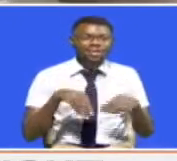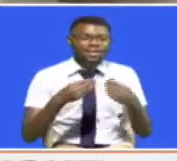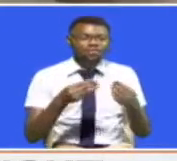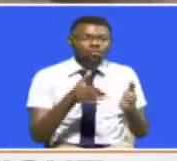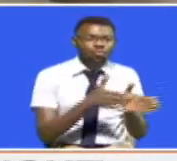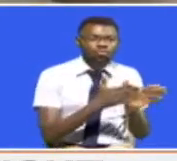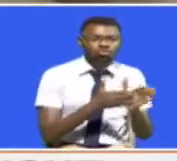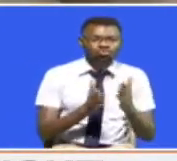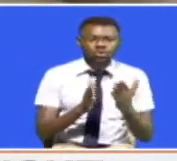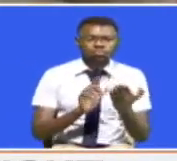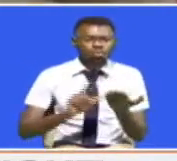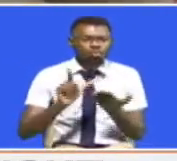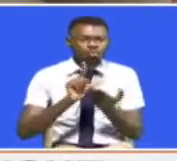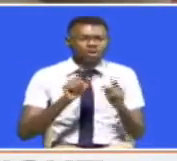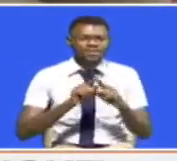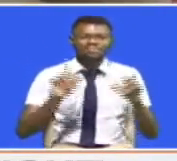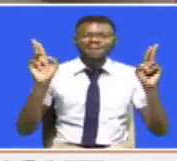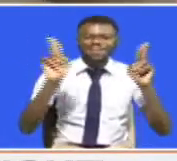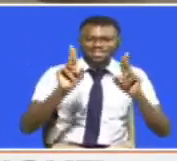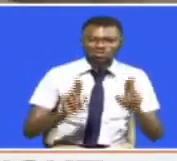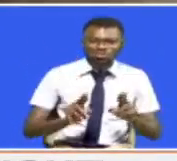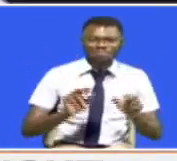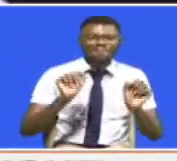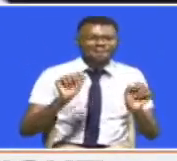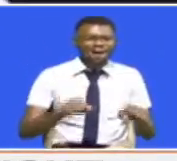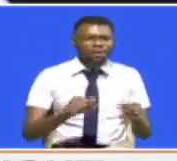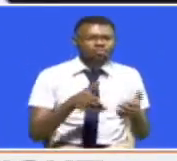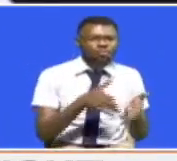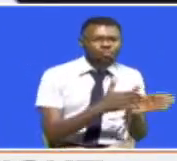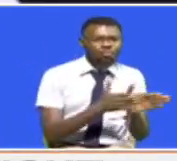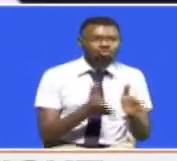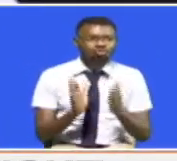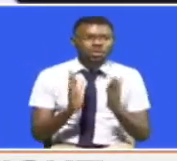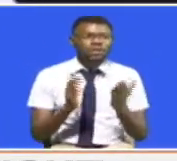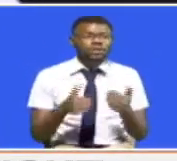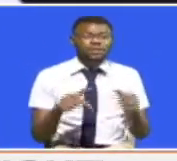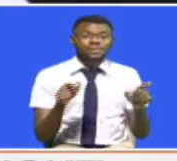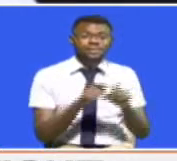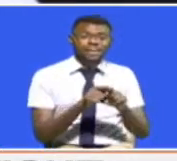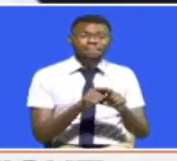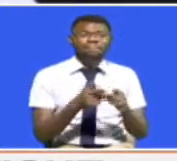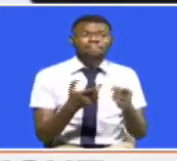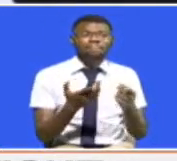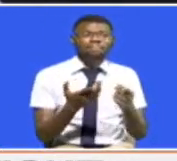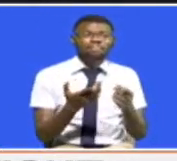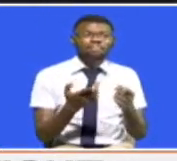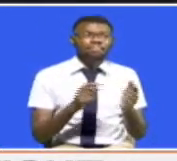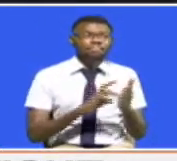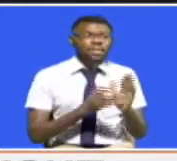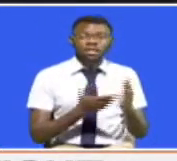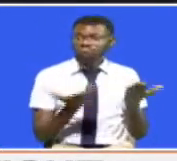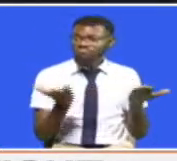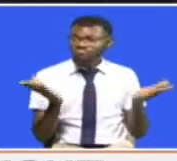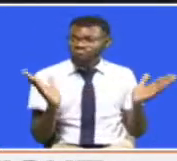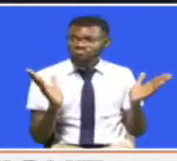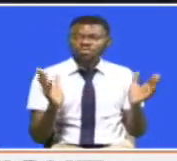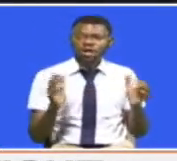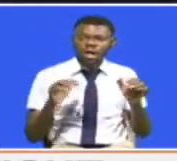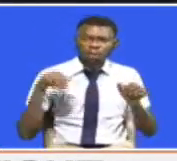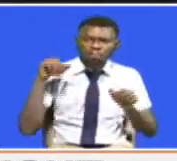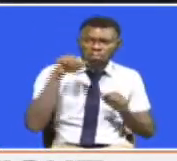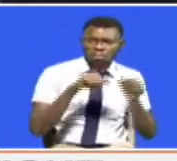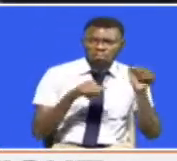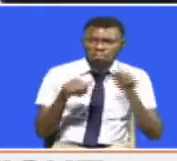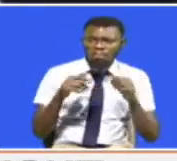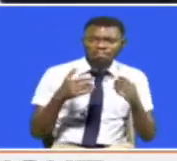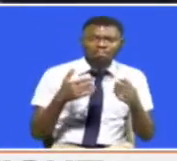both locally and internationally. And these opportunities will create a platform where these boxers can exploit their